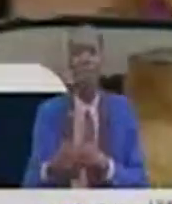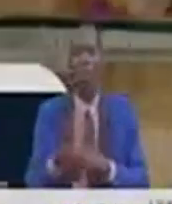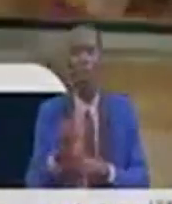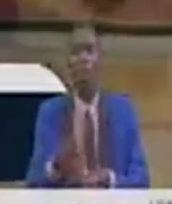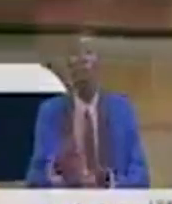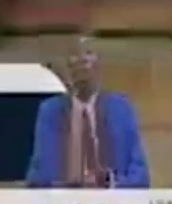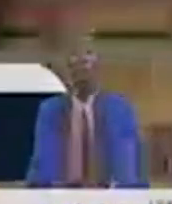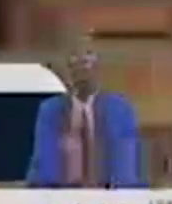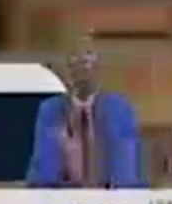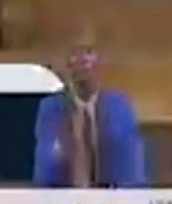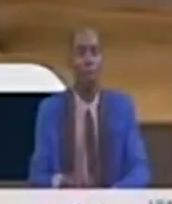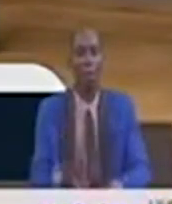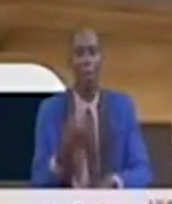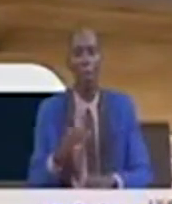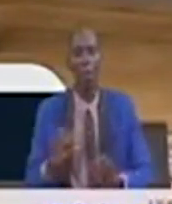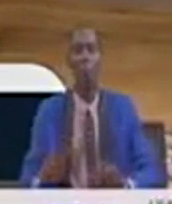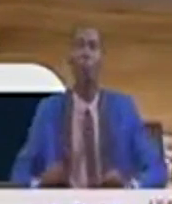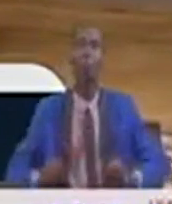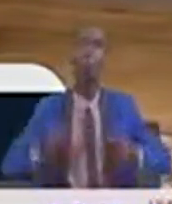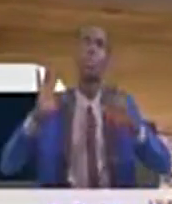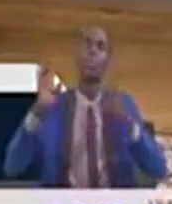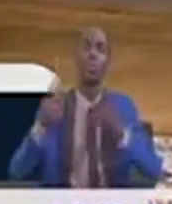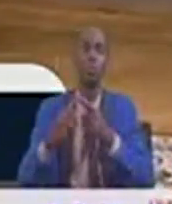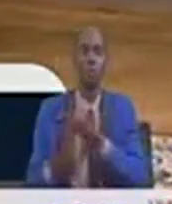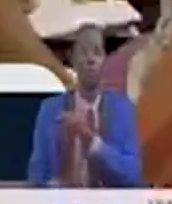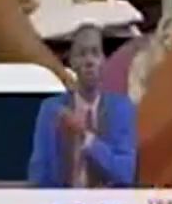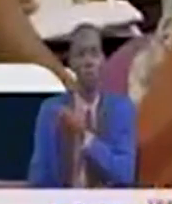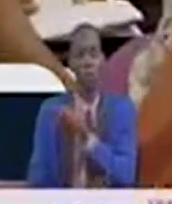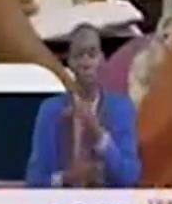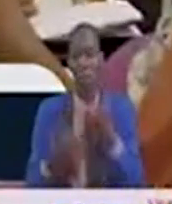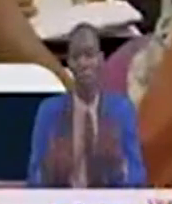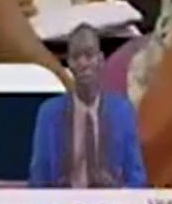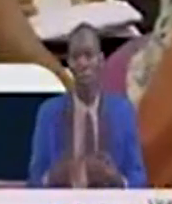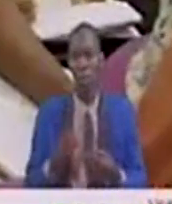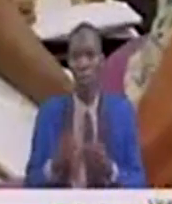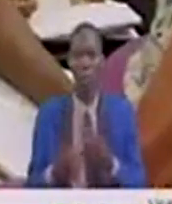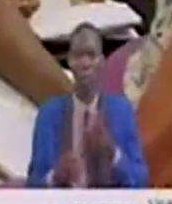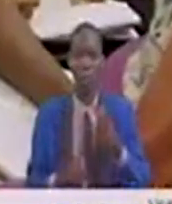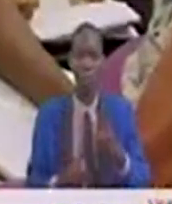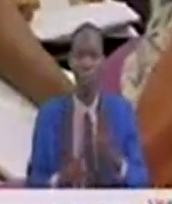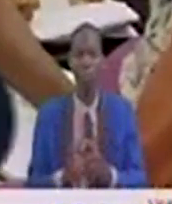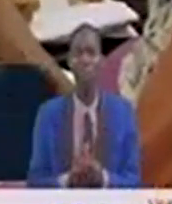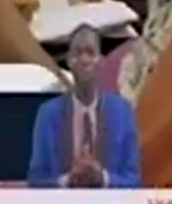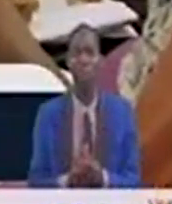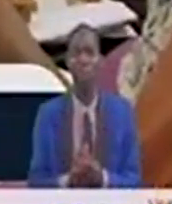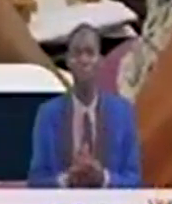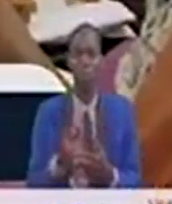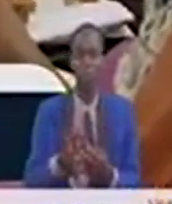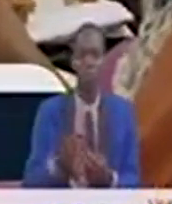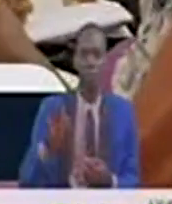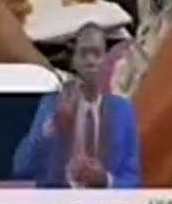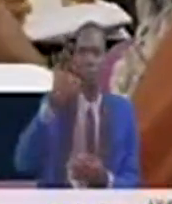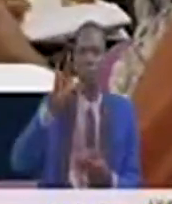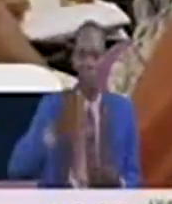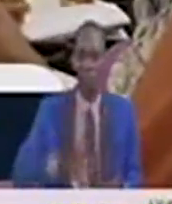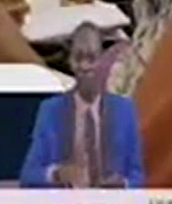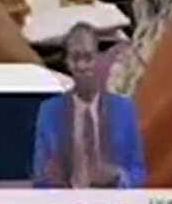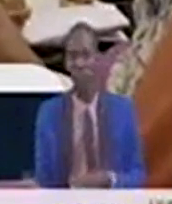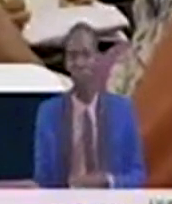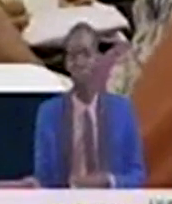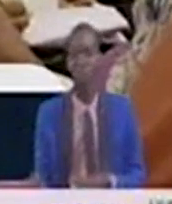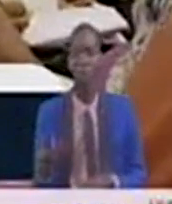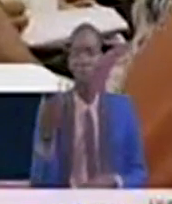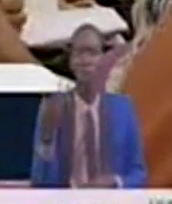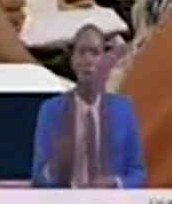to temptation. Let's look at number one. Number one, we're looking at spiritual death